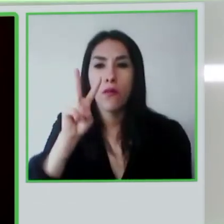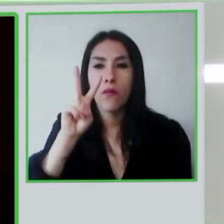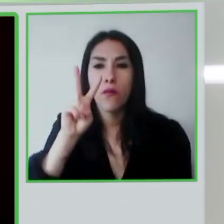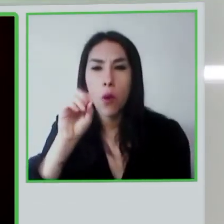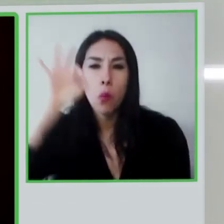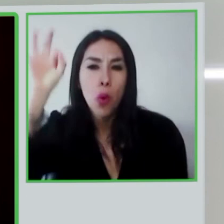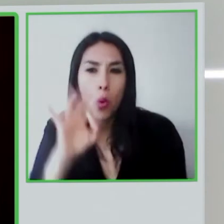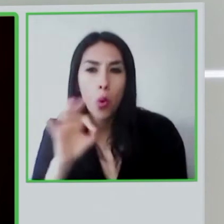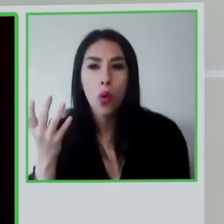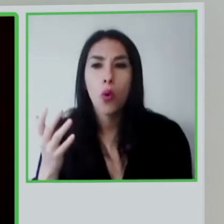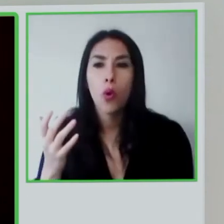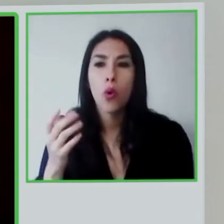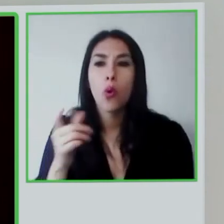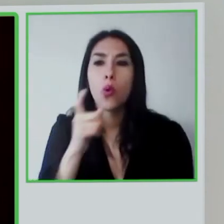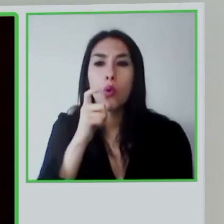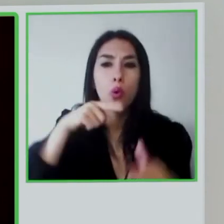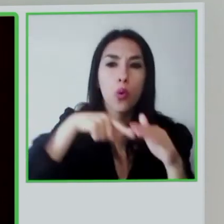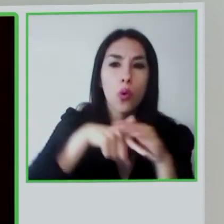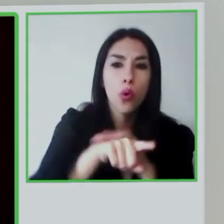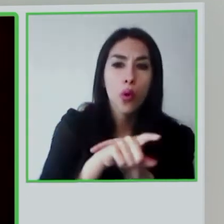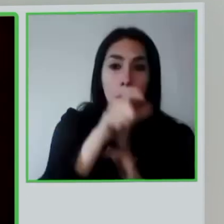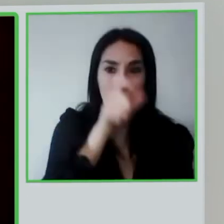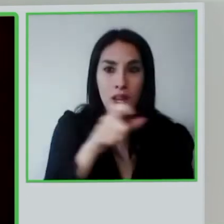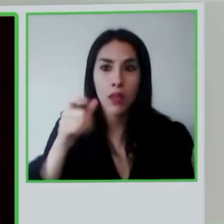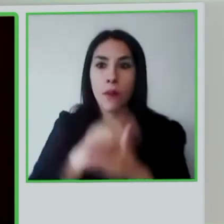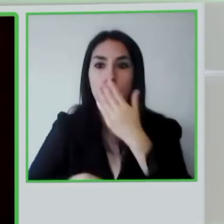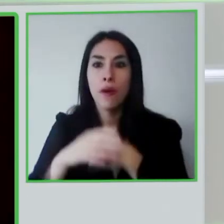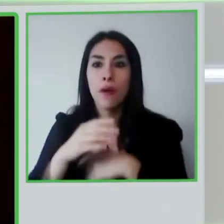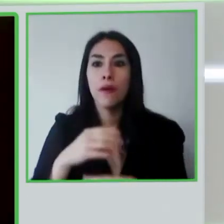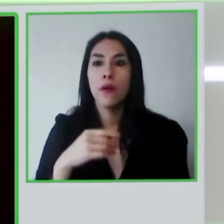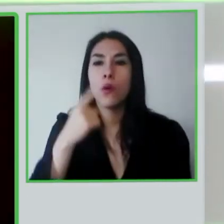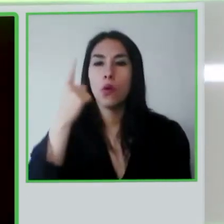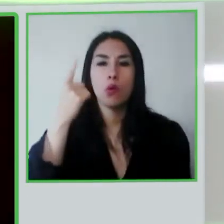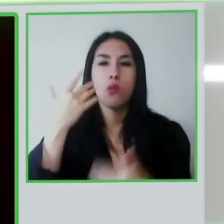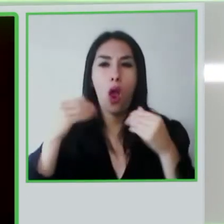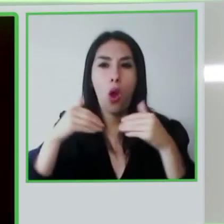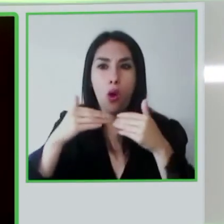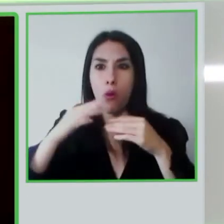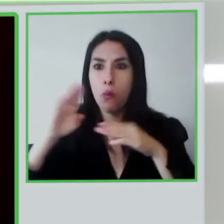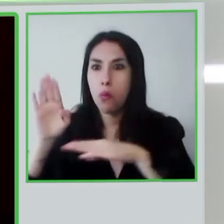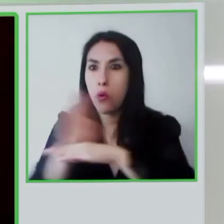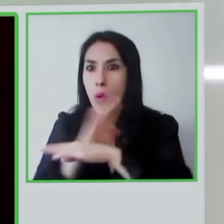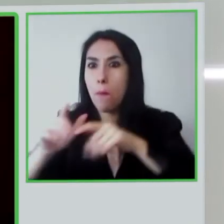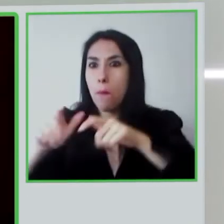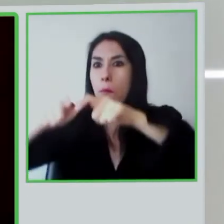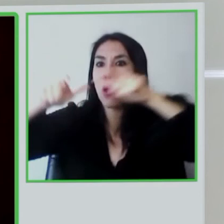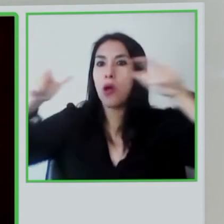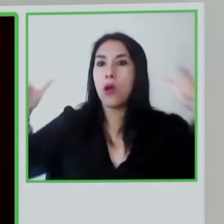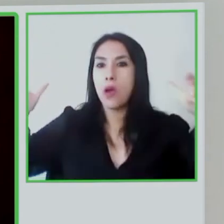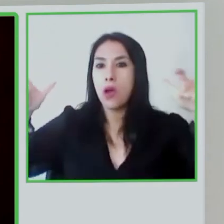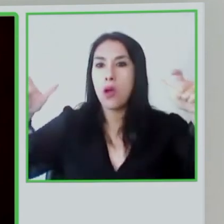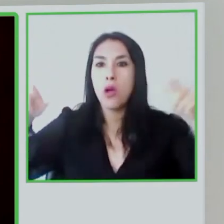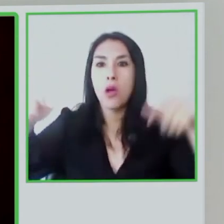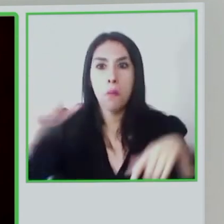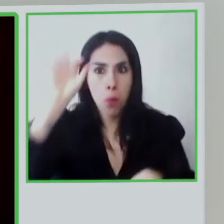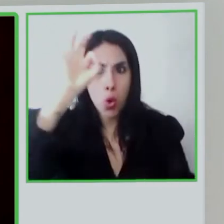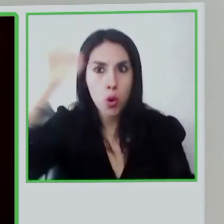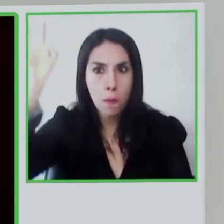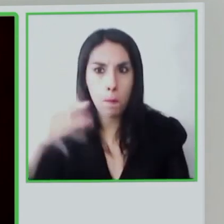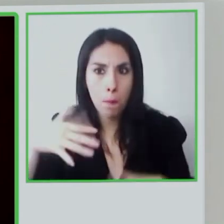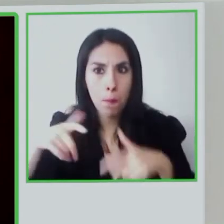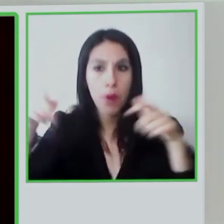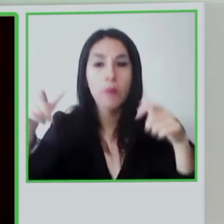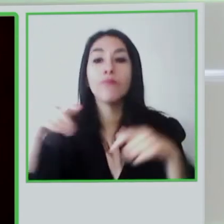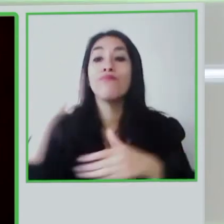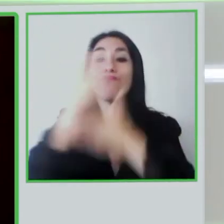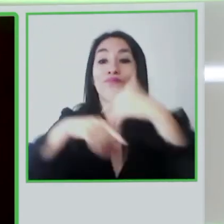disability. And from 10 to 12% of any organization of a big size will have people with disability working. Remember,